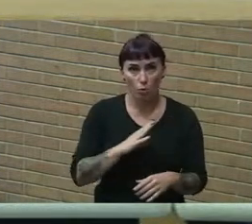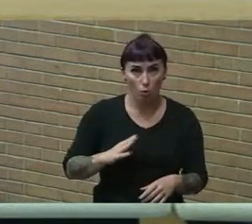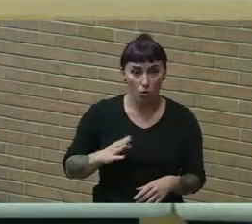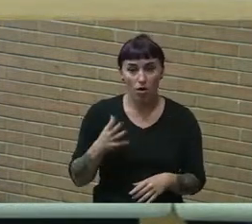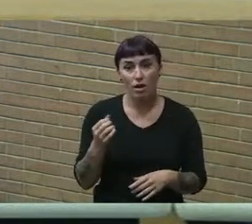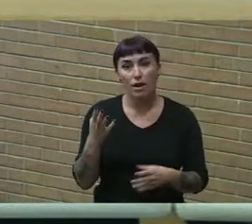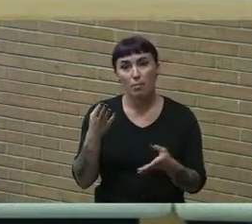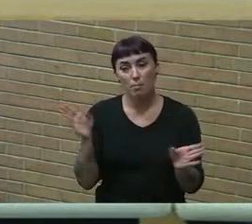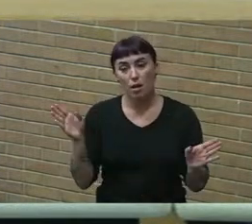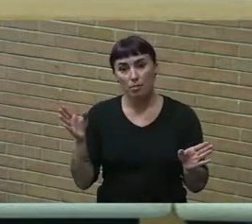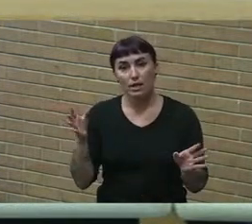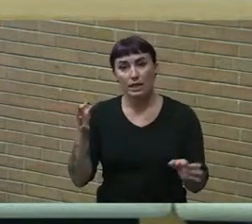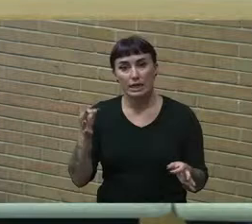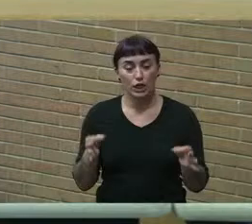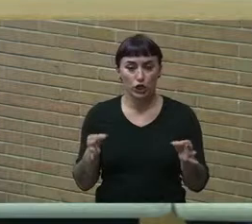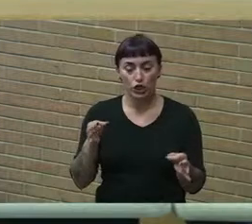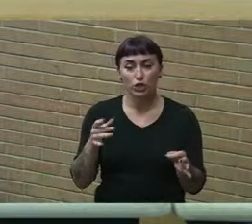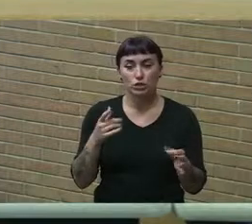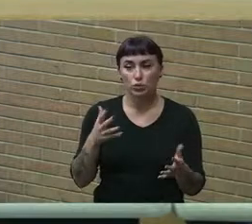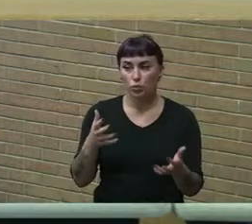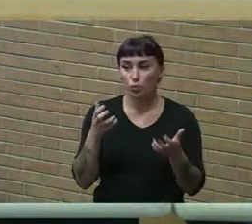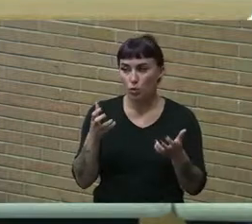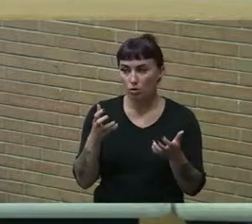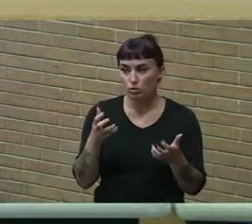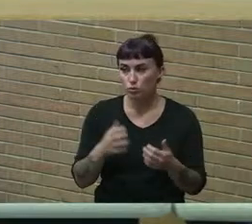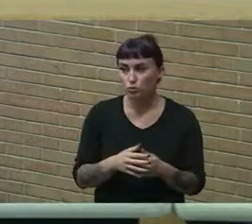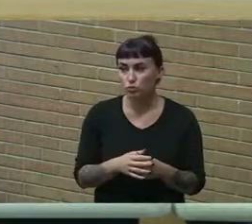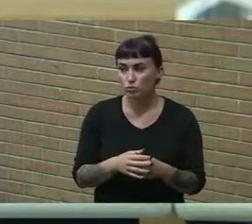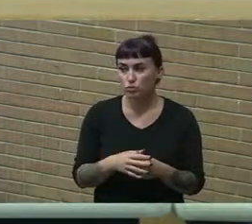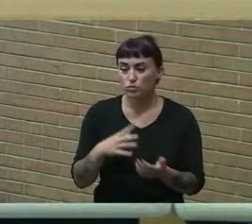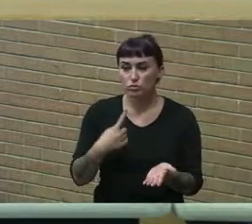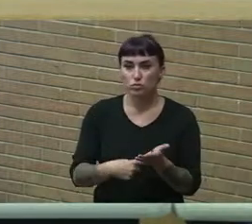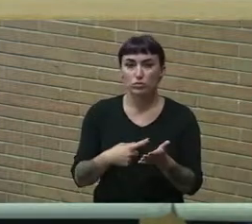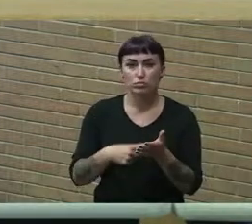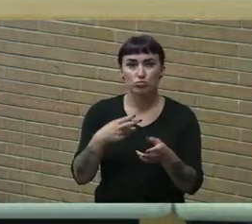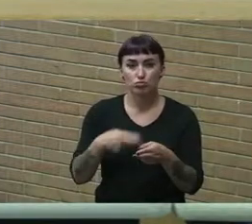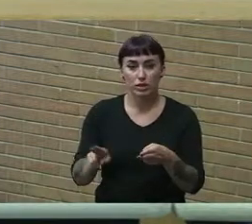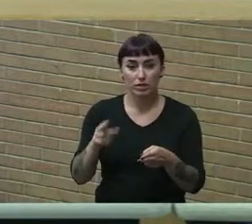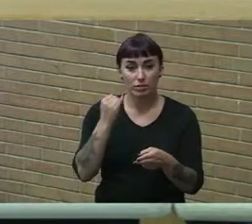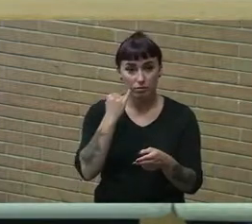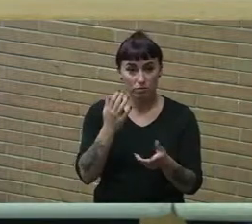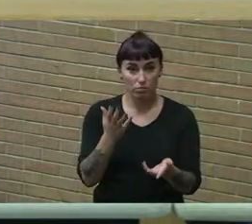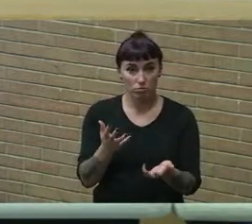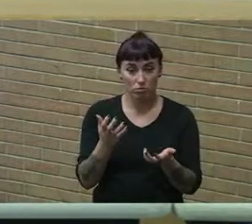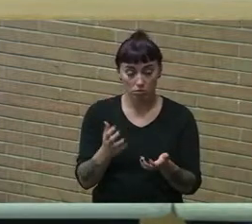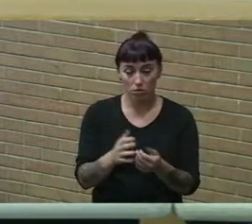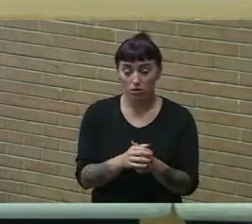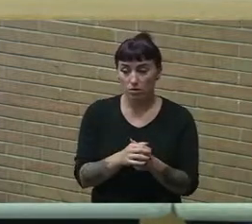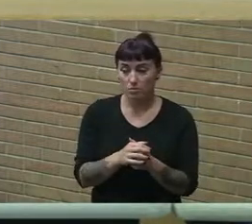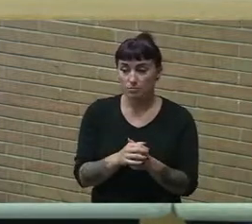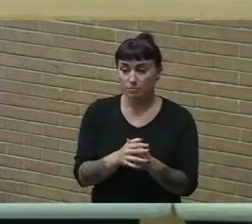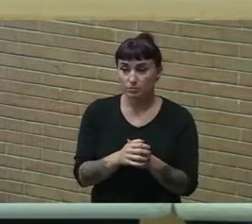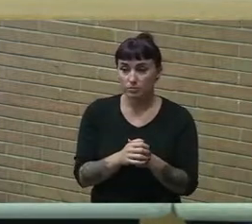a public hearing. So I do want to just discuss briefly, if you would,